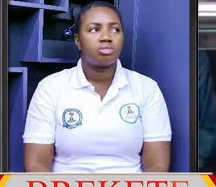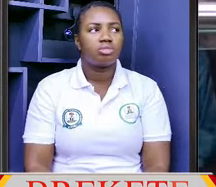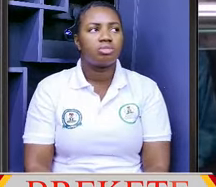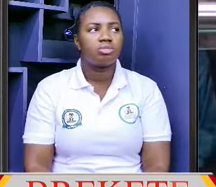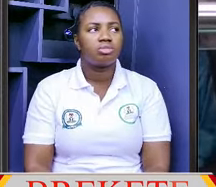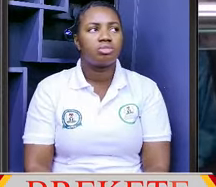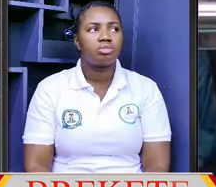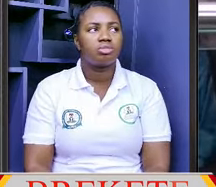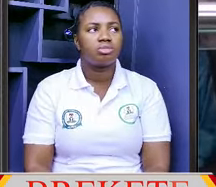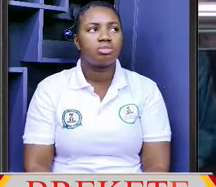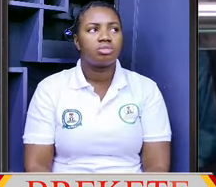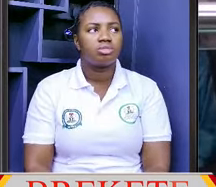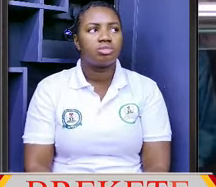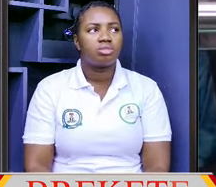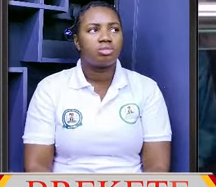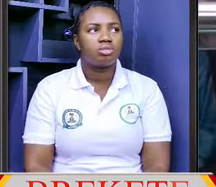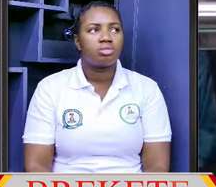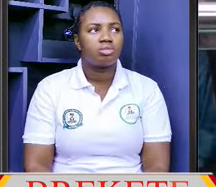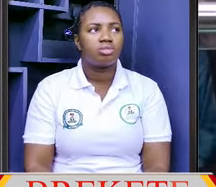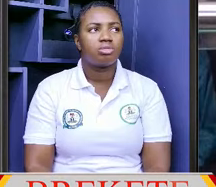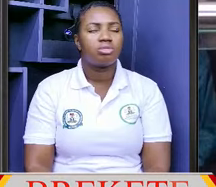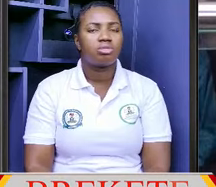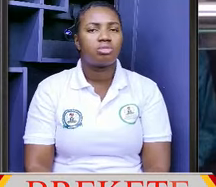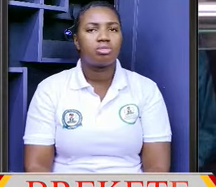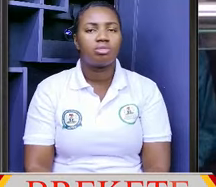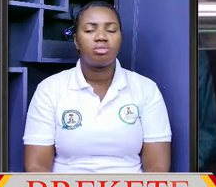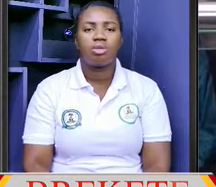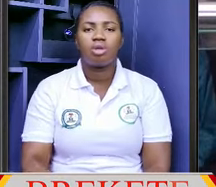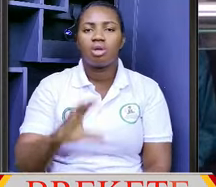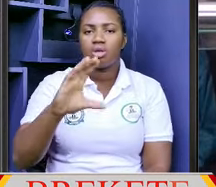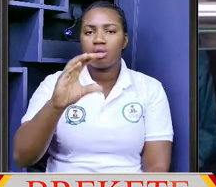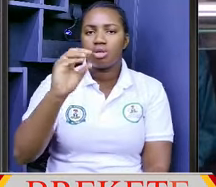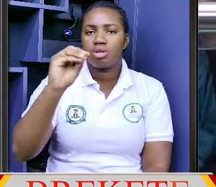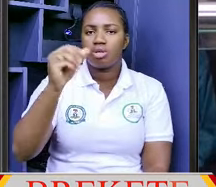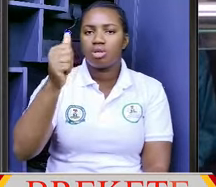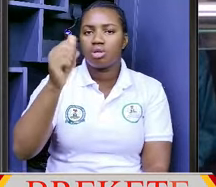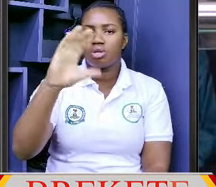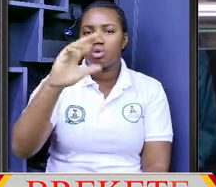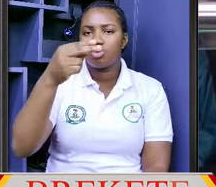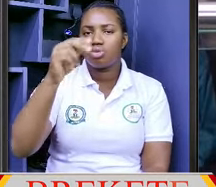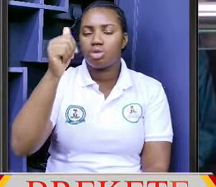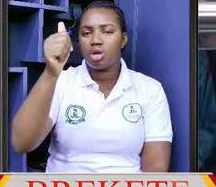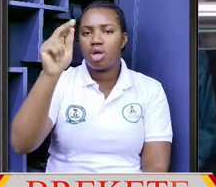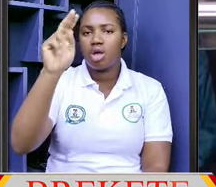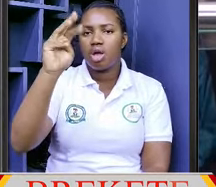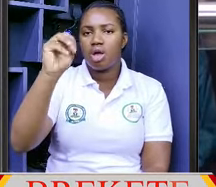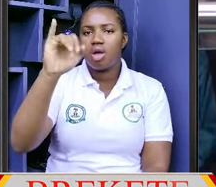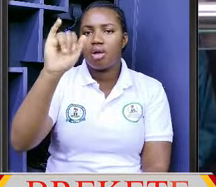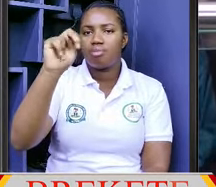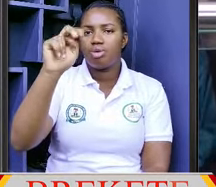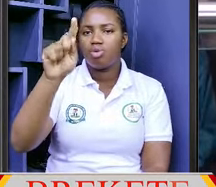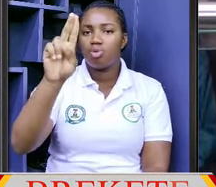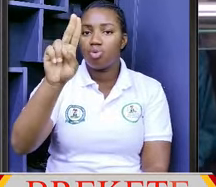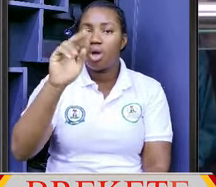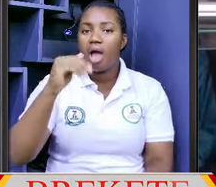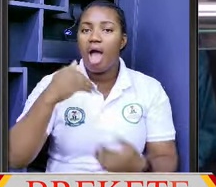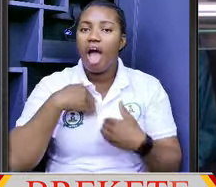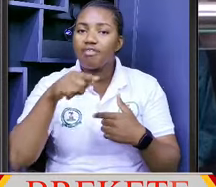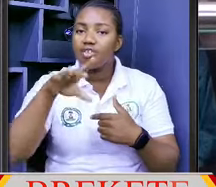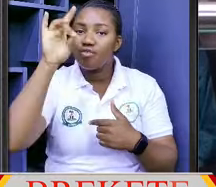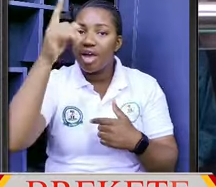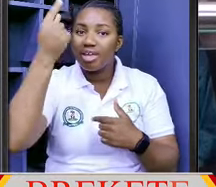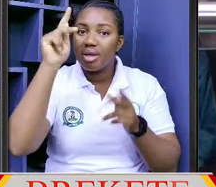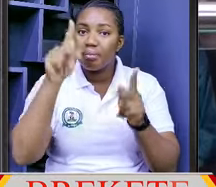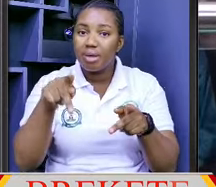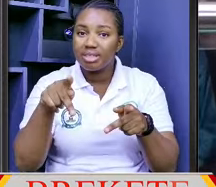Coach Aminu. Good morning, sir. Good morning, my ordinary president, sir. Yes, sir. You don't locate the man. How's the man will get stroke?